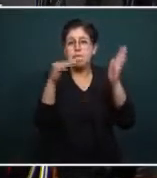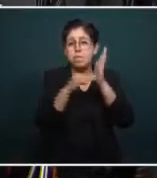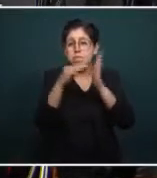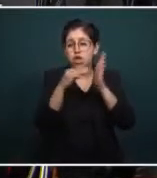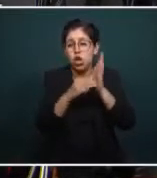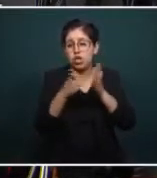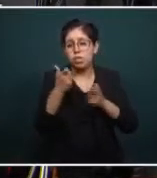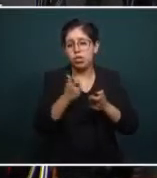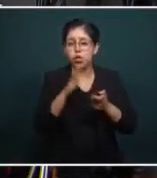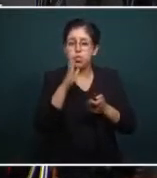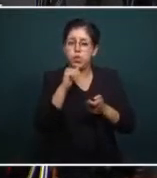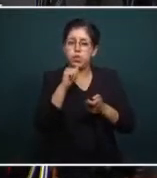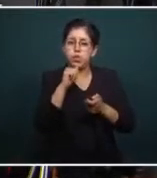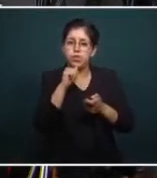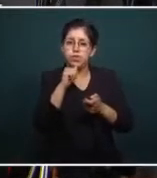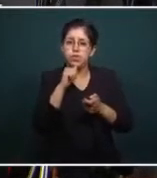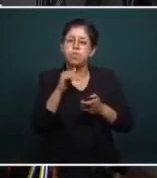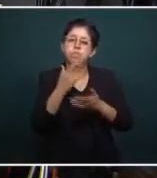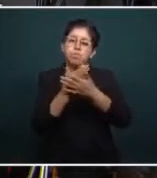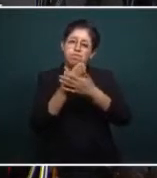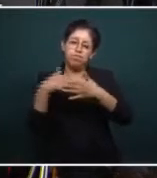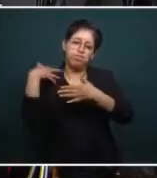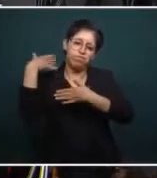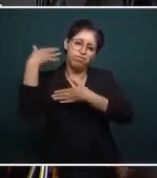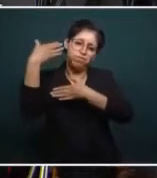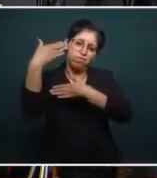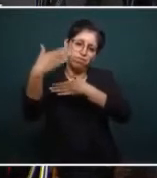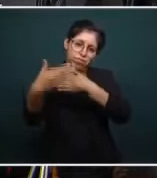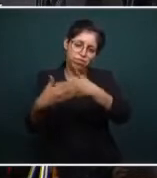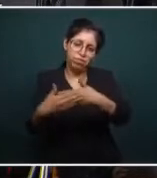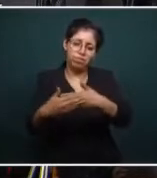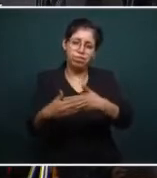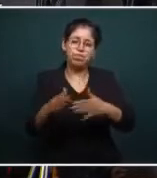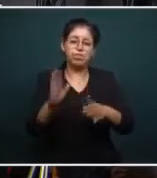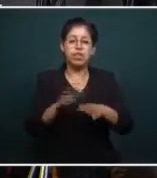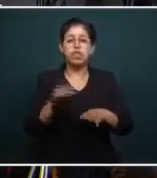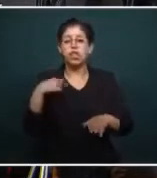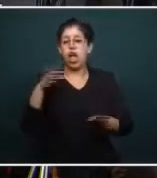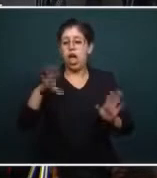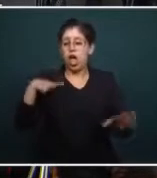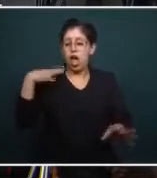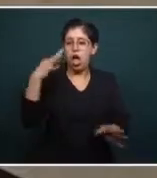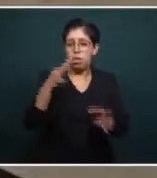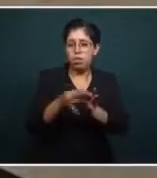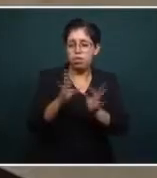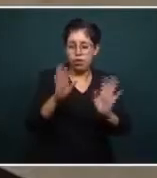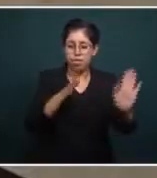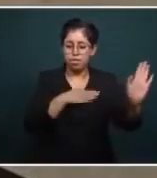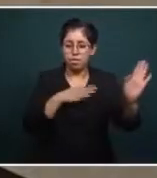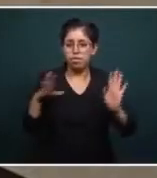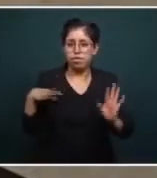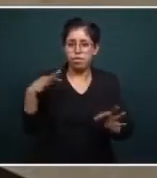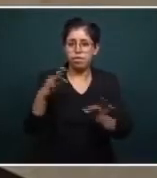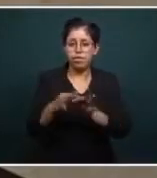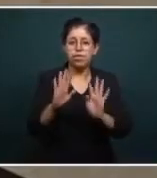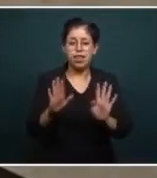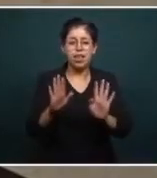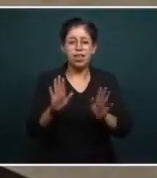de million, pesos. thousand million pesos. Sí, ya estamos Yes, haciendo el compromiso we are doing de, the